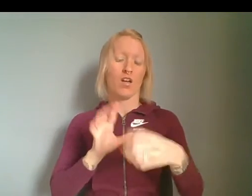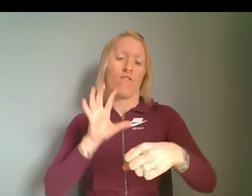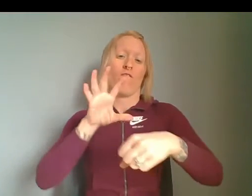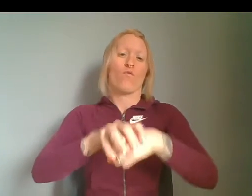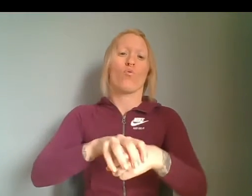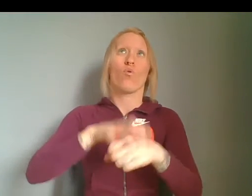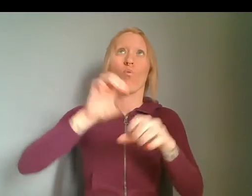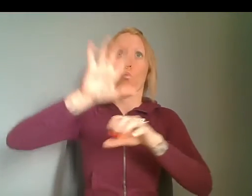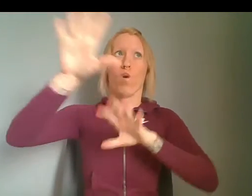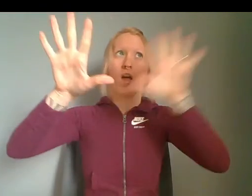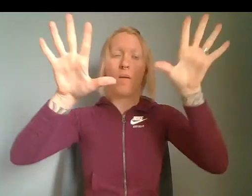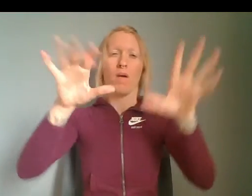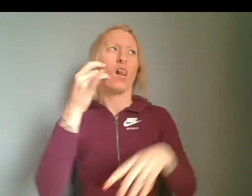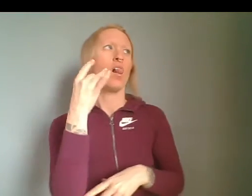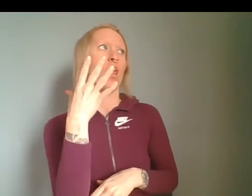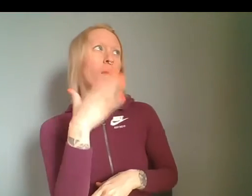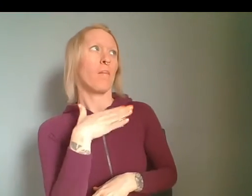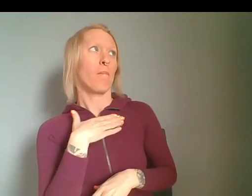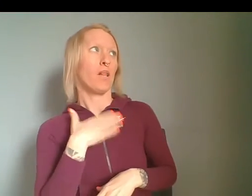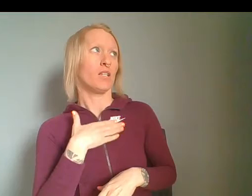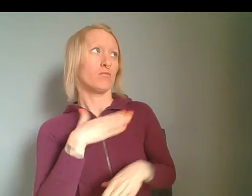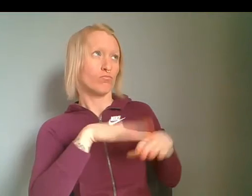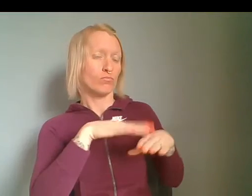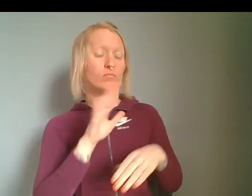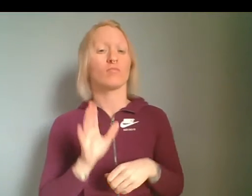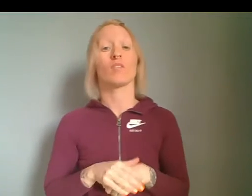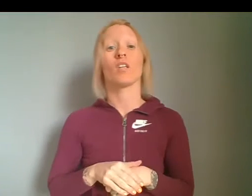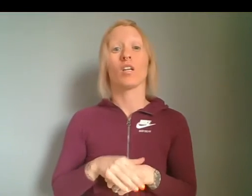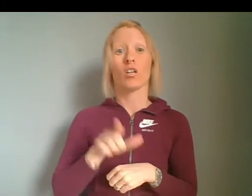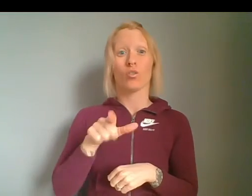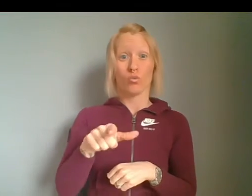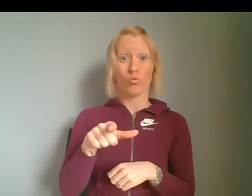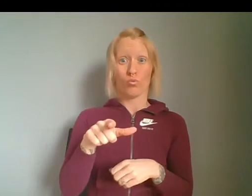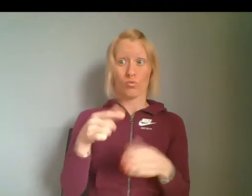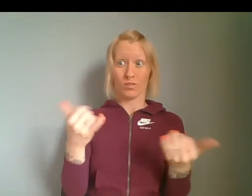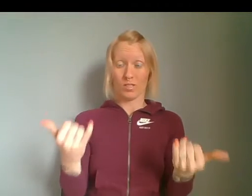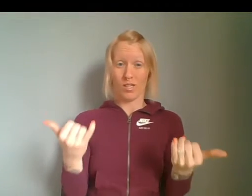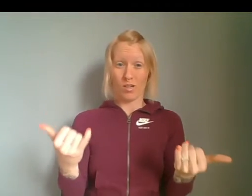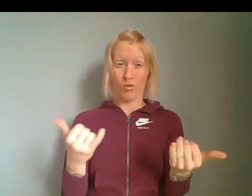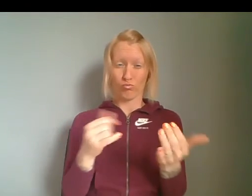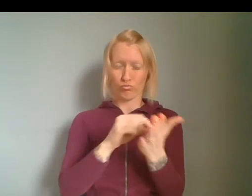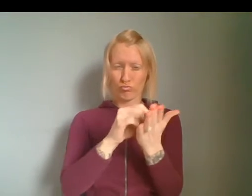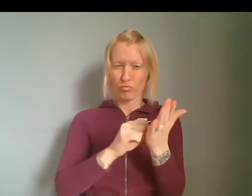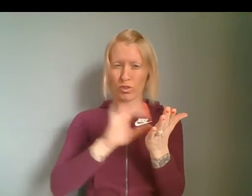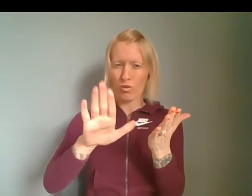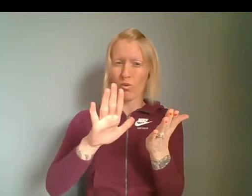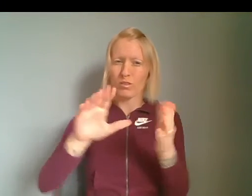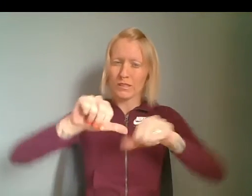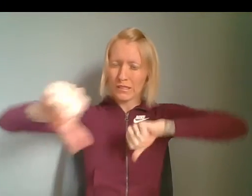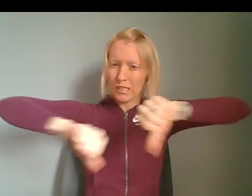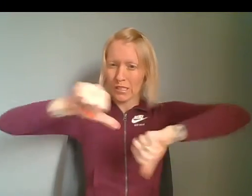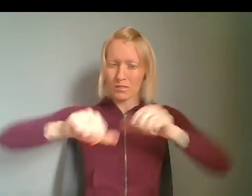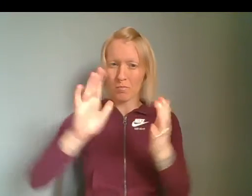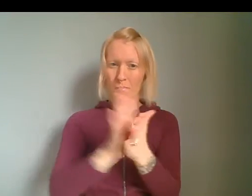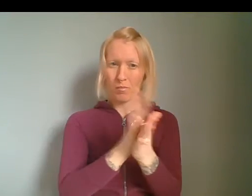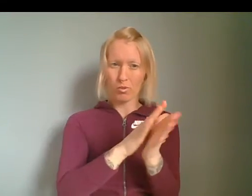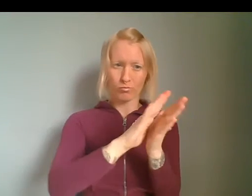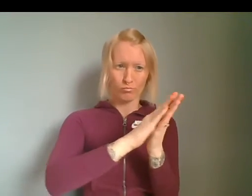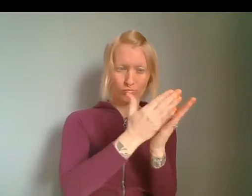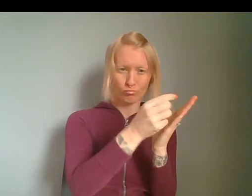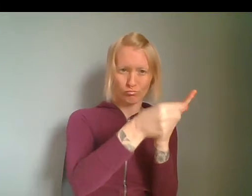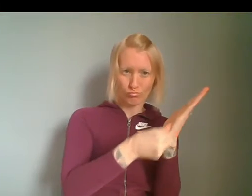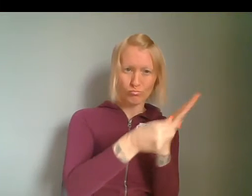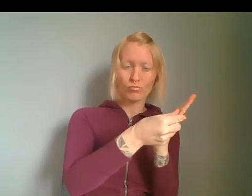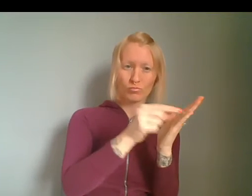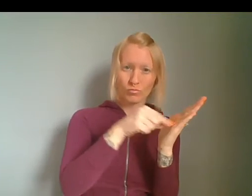lights right here. And you can write this in your science journal. We're going to start with something that looks like this. I'm going to start with almost all energy